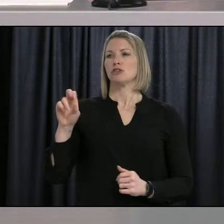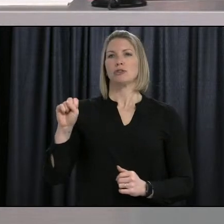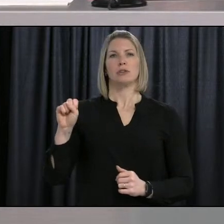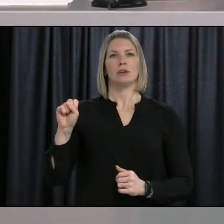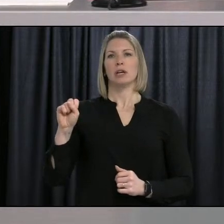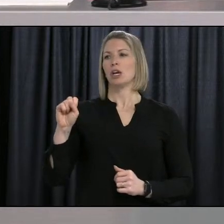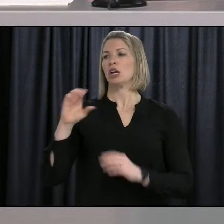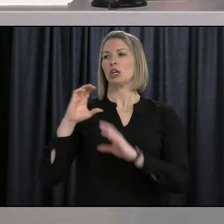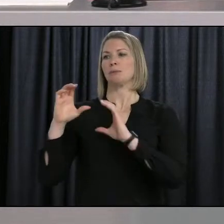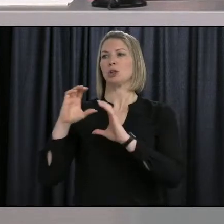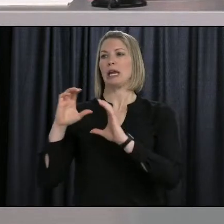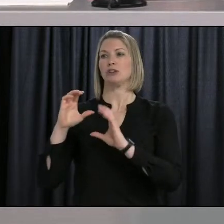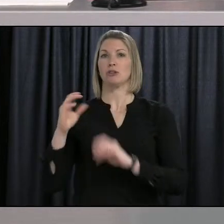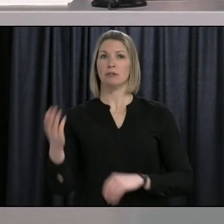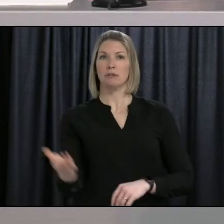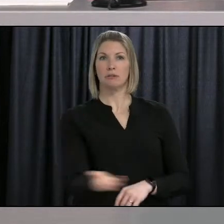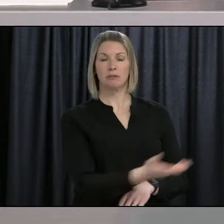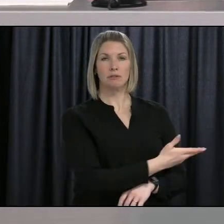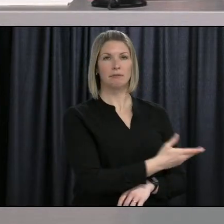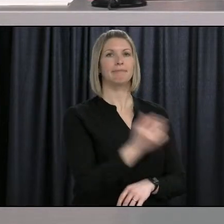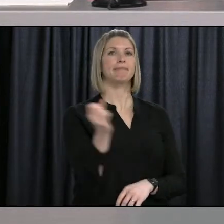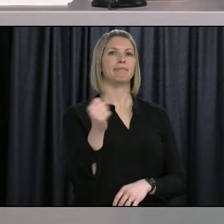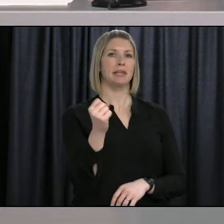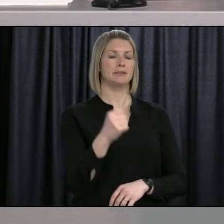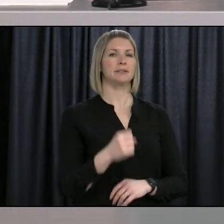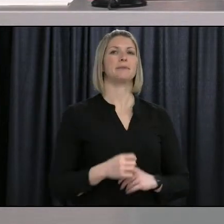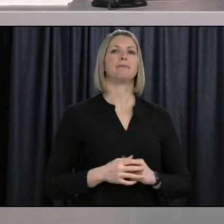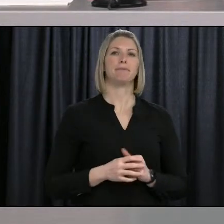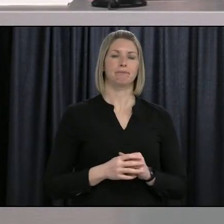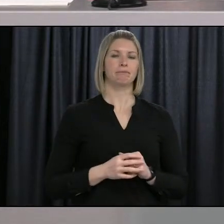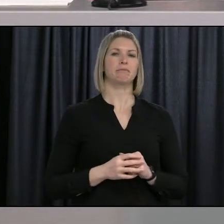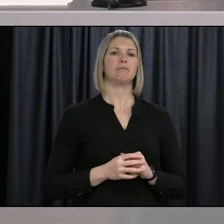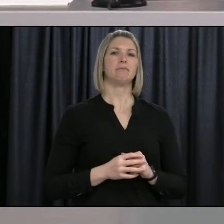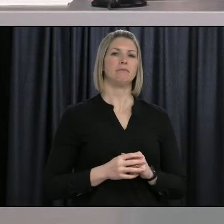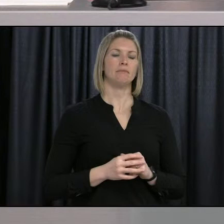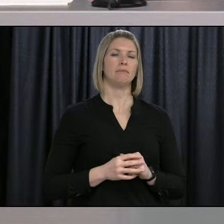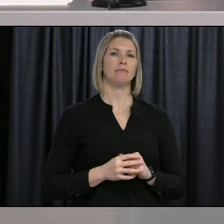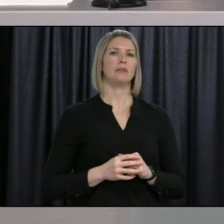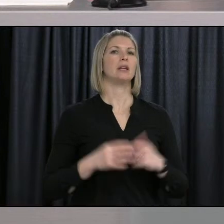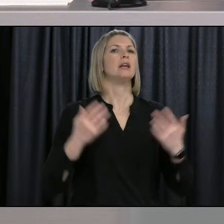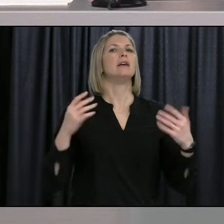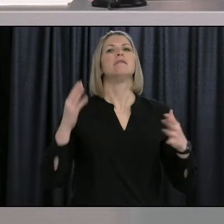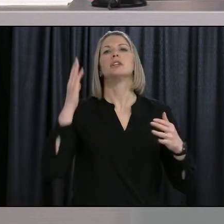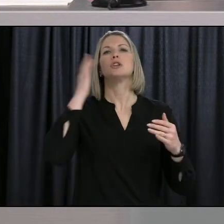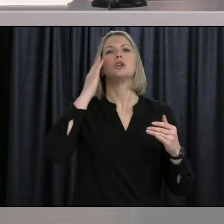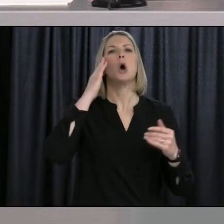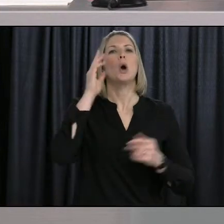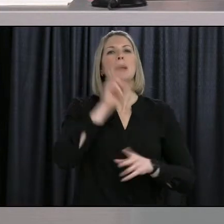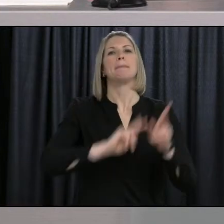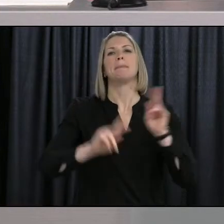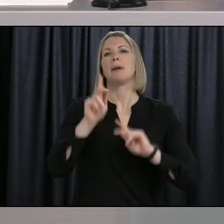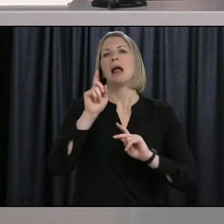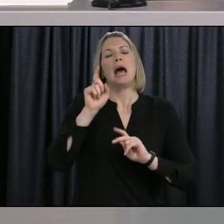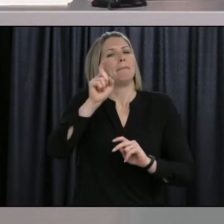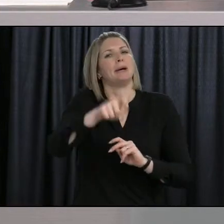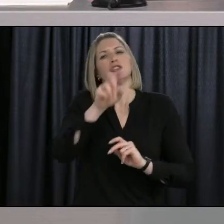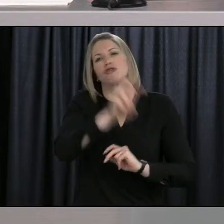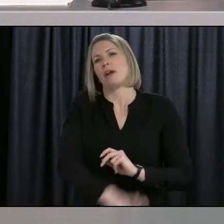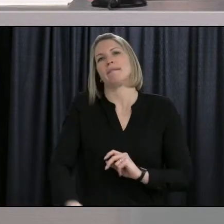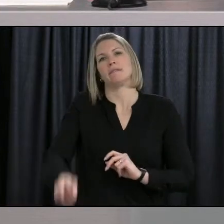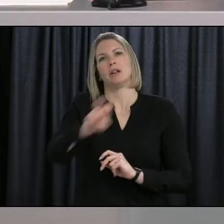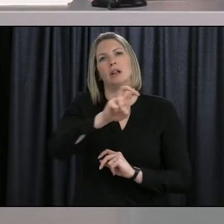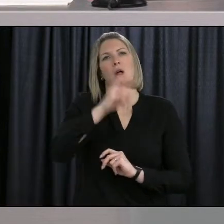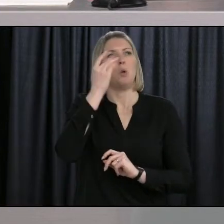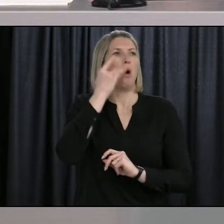question? Yes, I do. Thank you. We're all aware that people have to travel in and out of our province for work, and a lot has been said